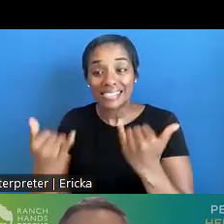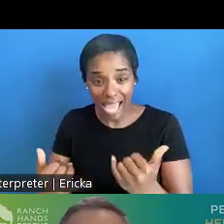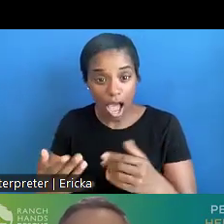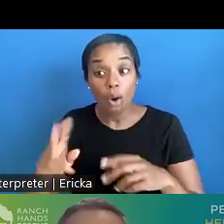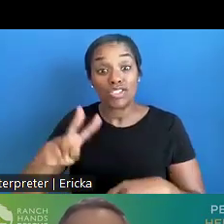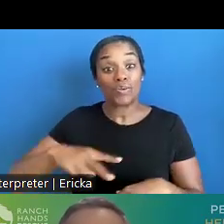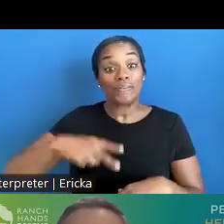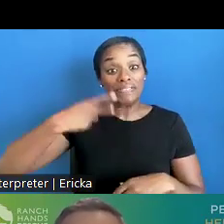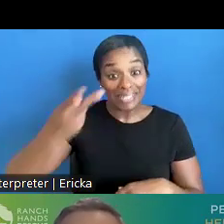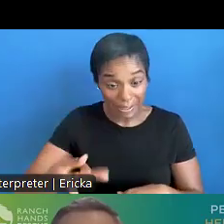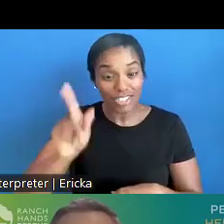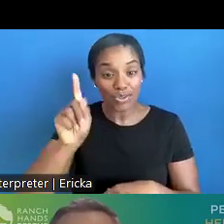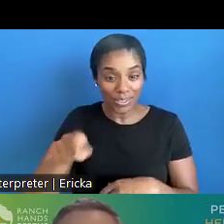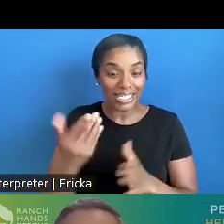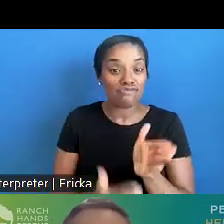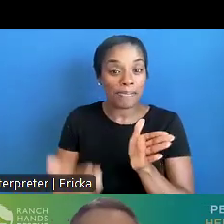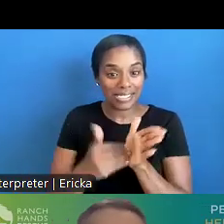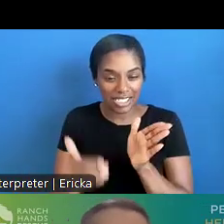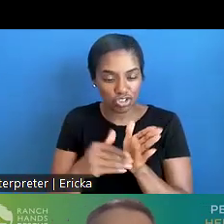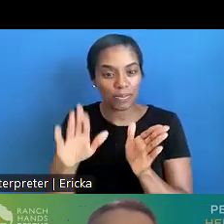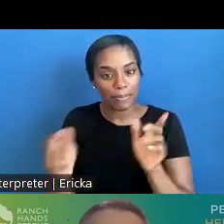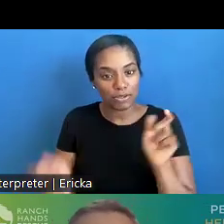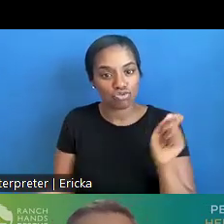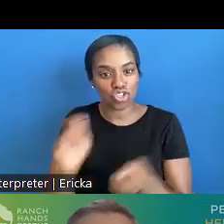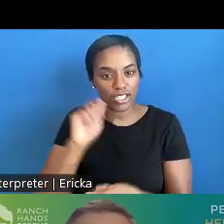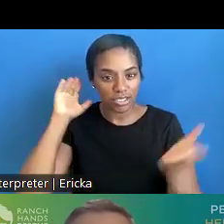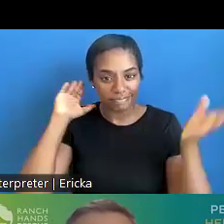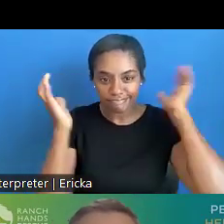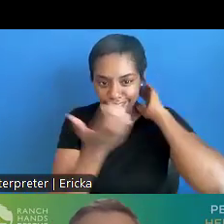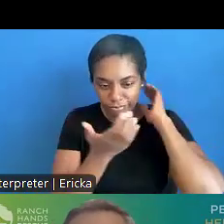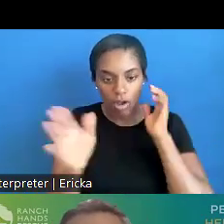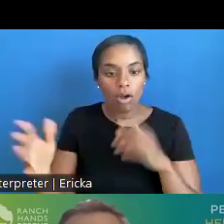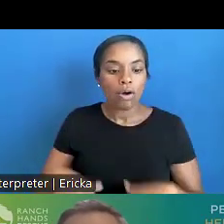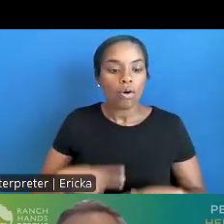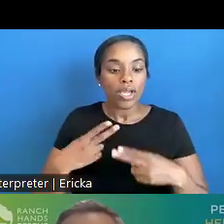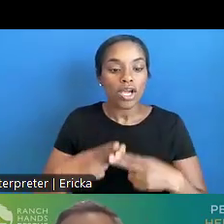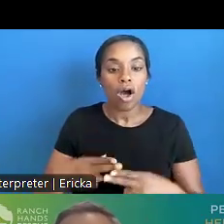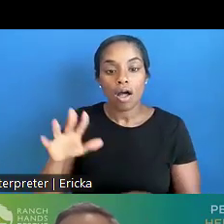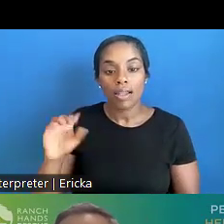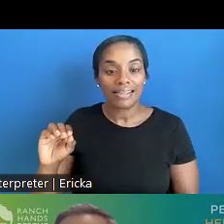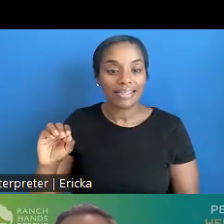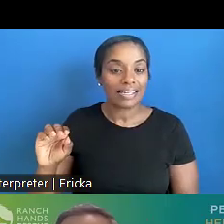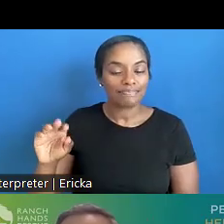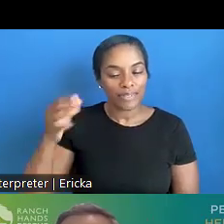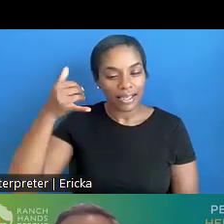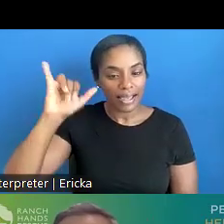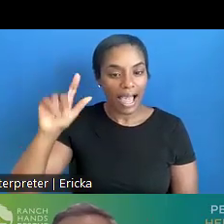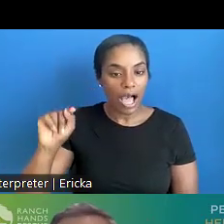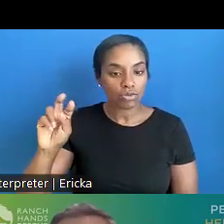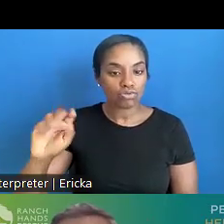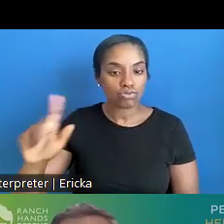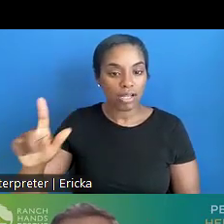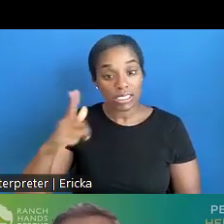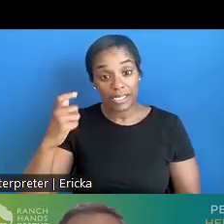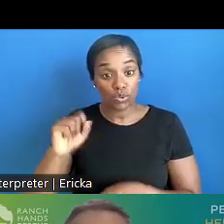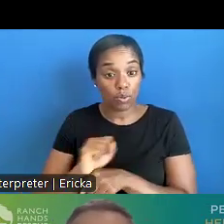that, to also change that. We call it cow trails because we work on a ranch. So if you build